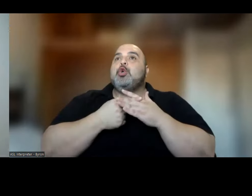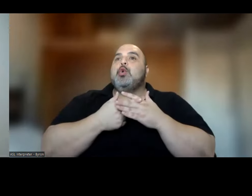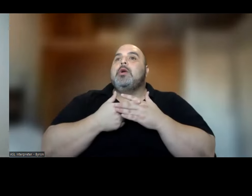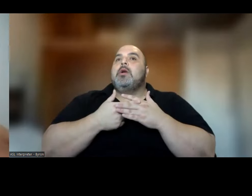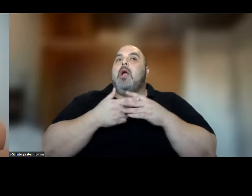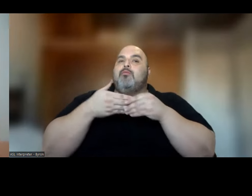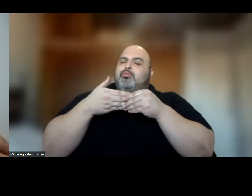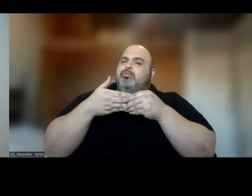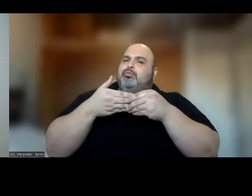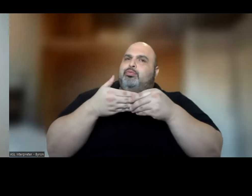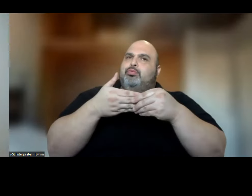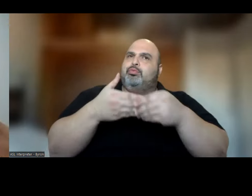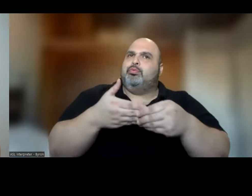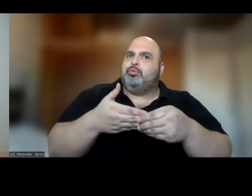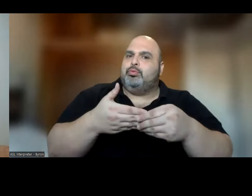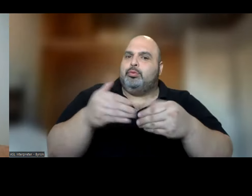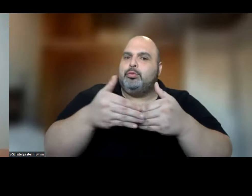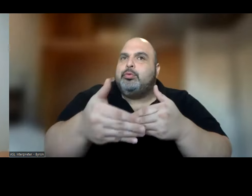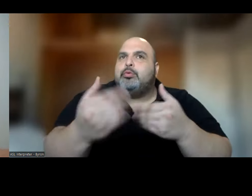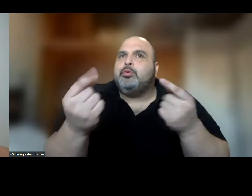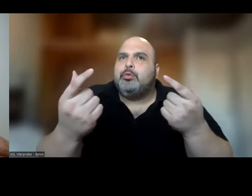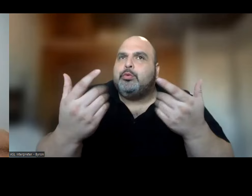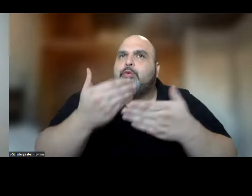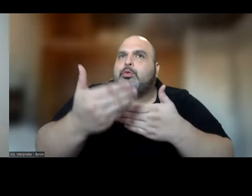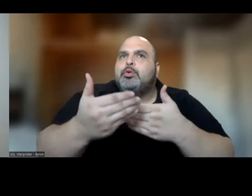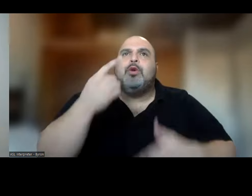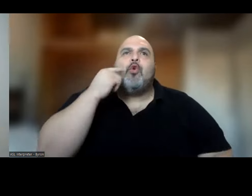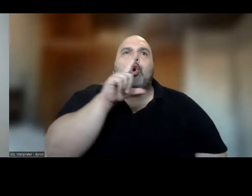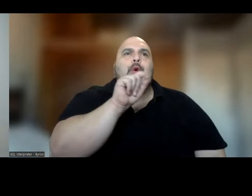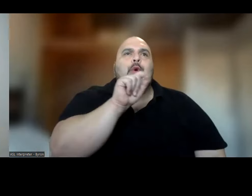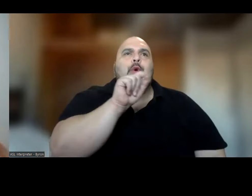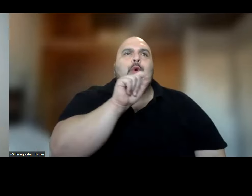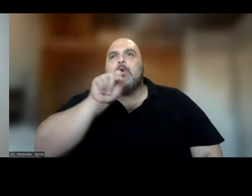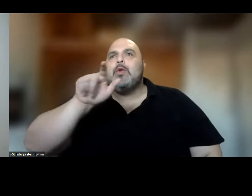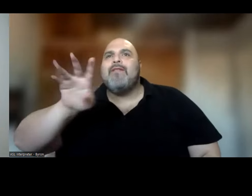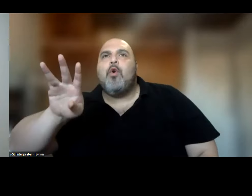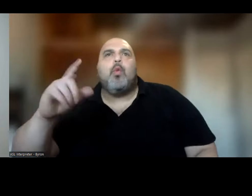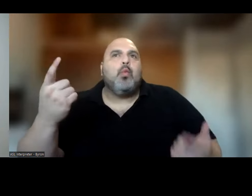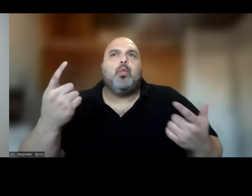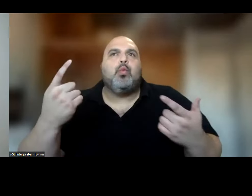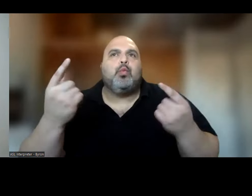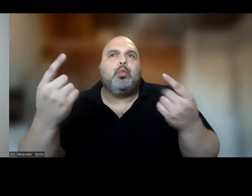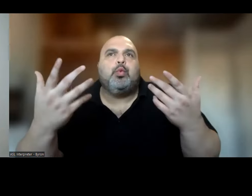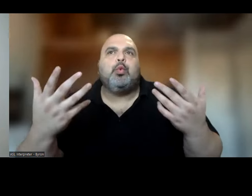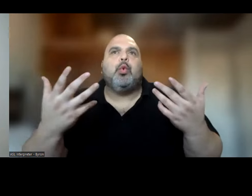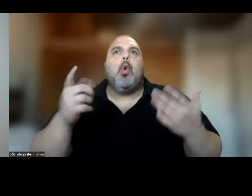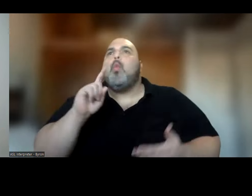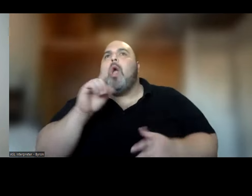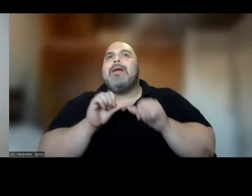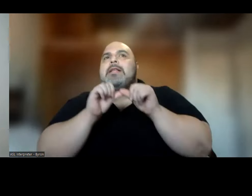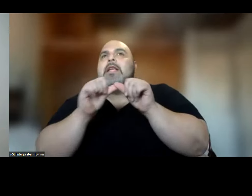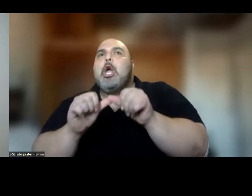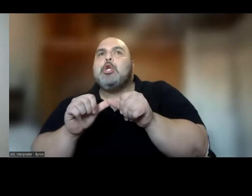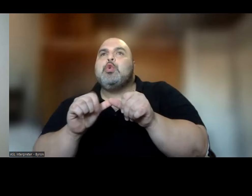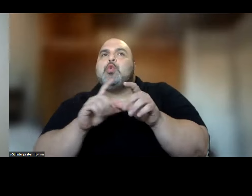road. Where do we go next? What's on tap for 23, 24? Where are we continuing to